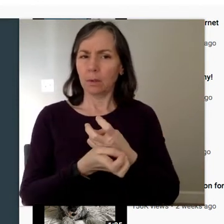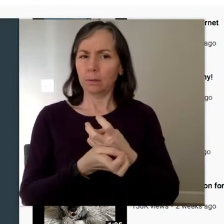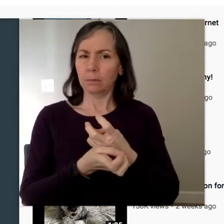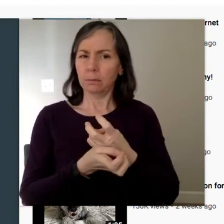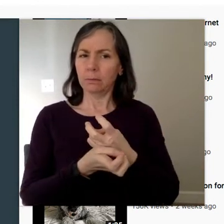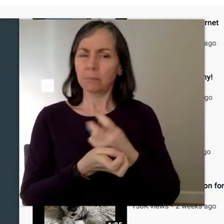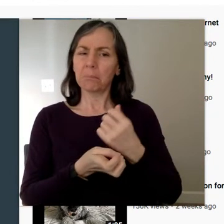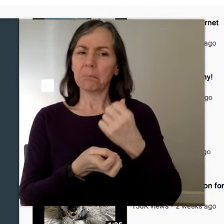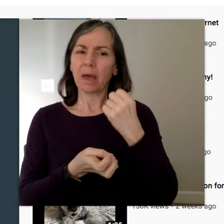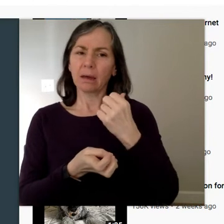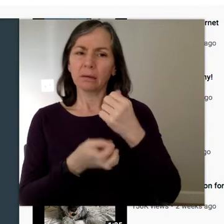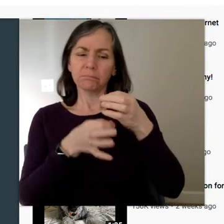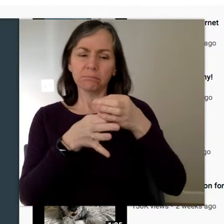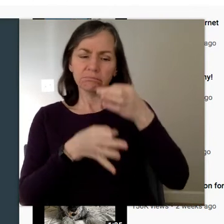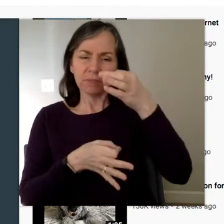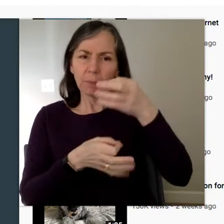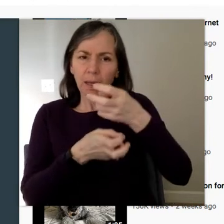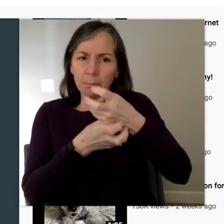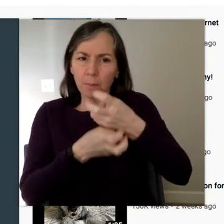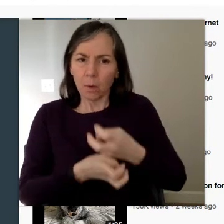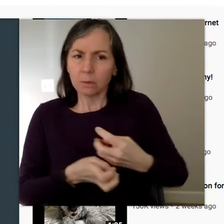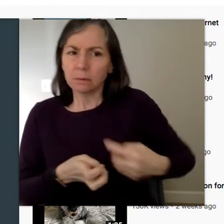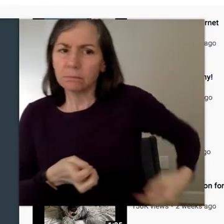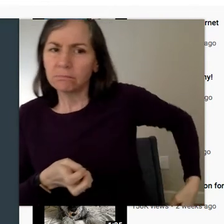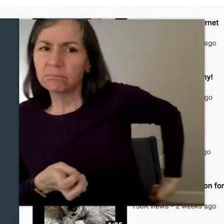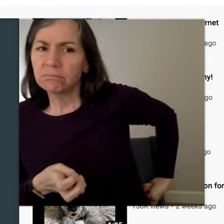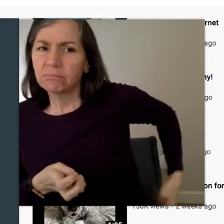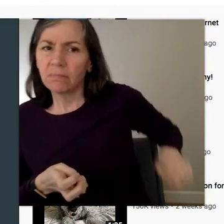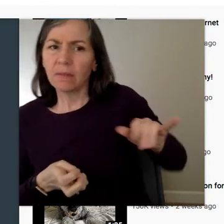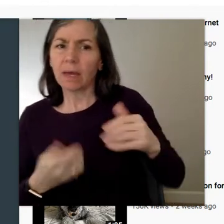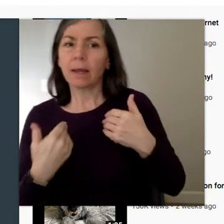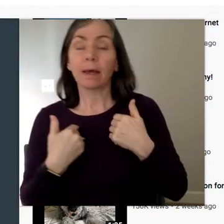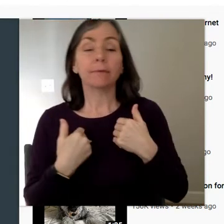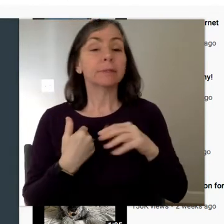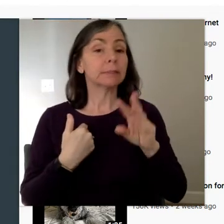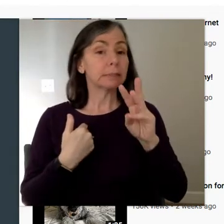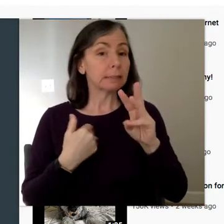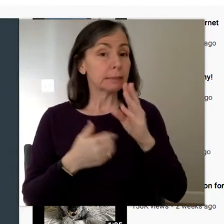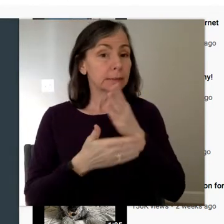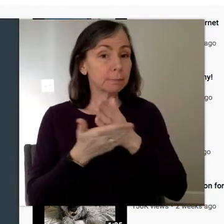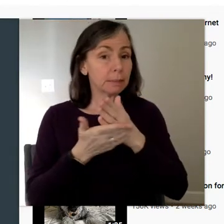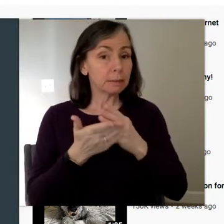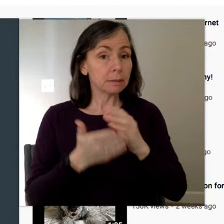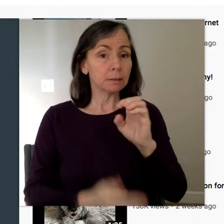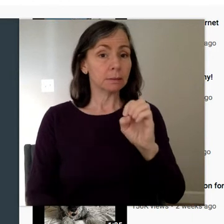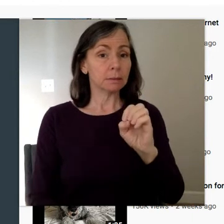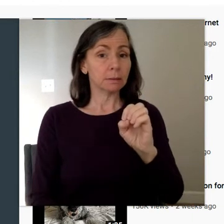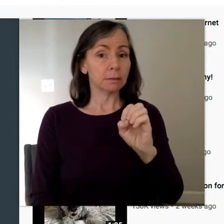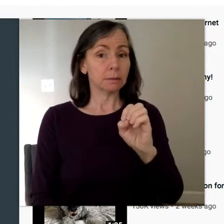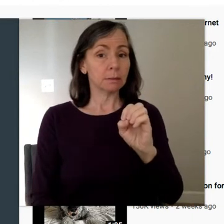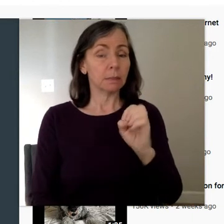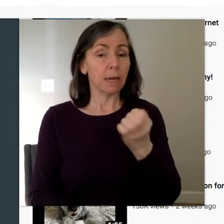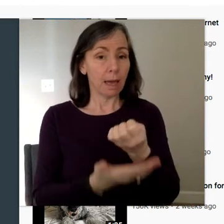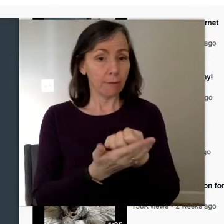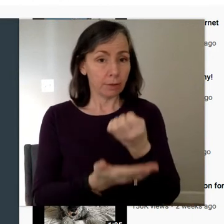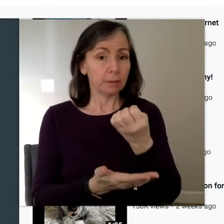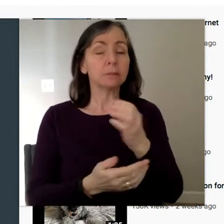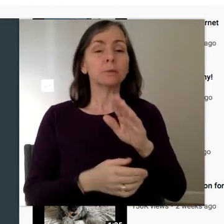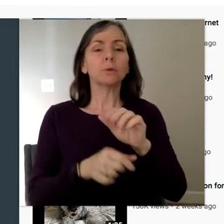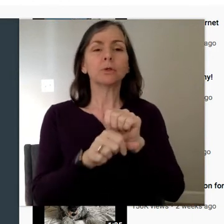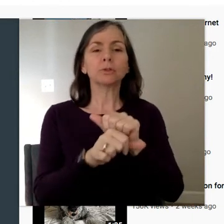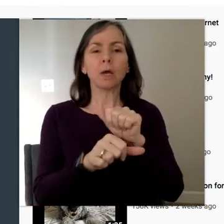through 6 pieces of evidence of evolution, and your task is going to be to write